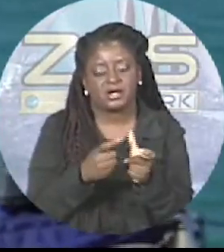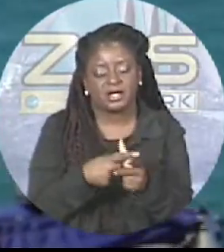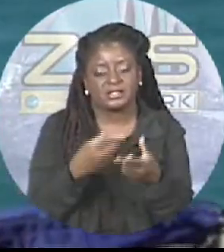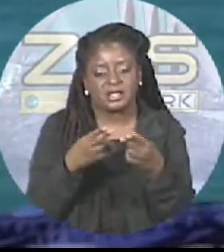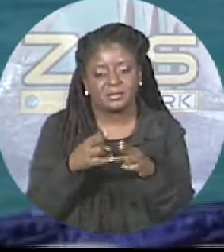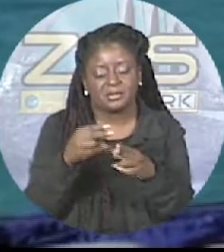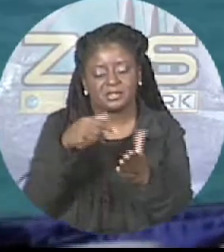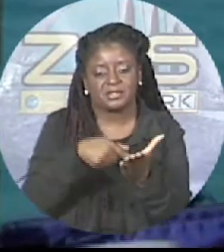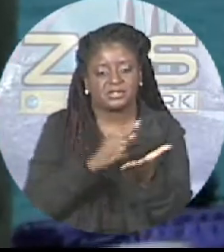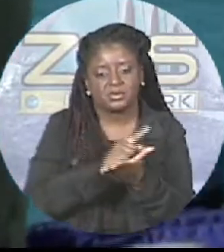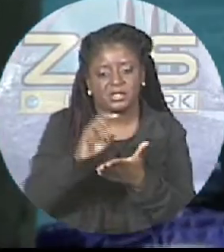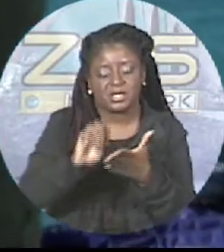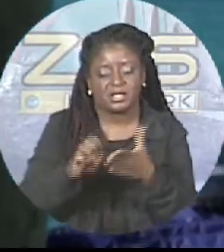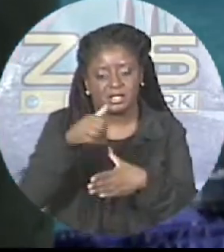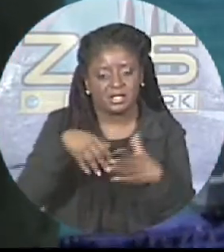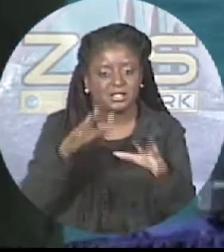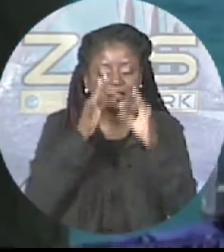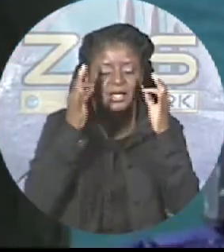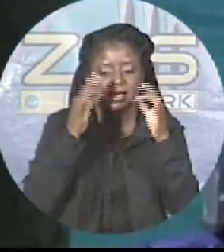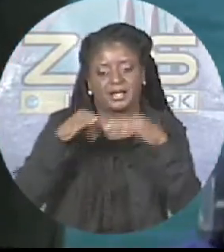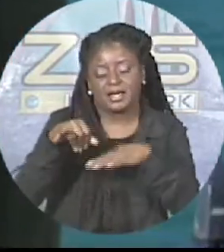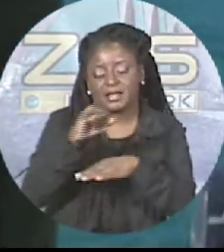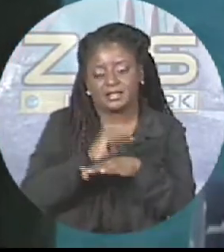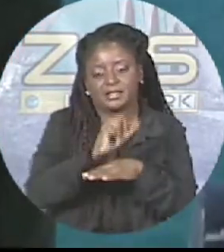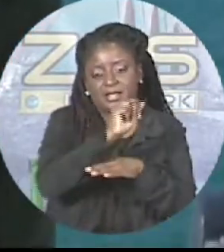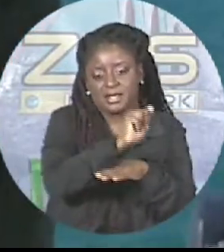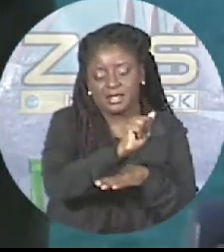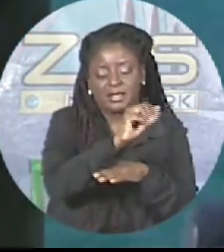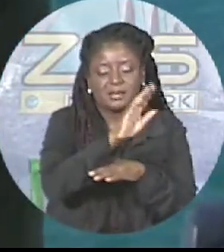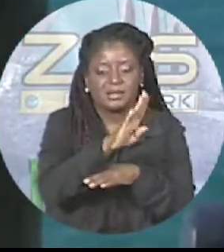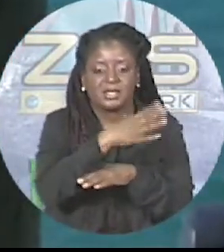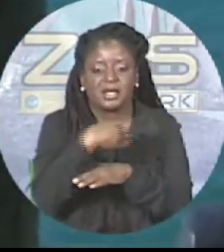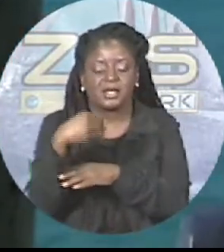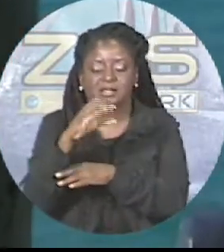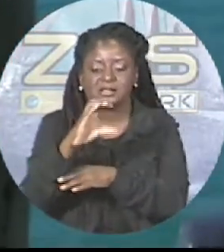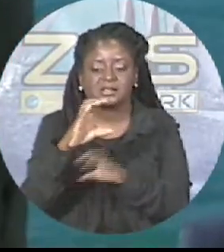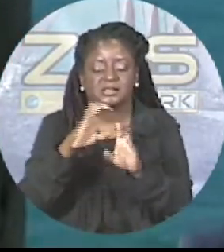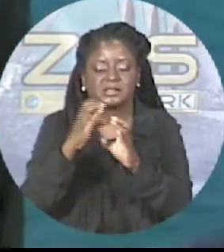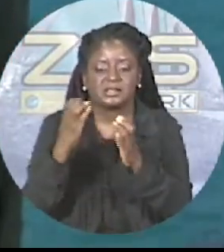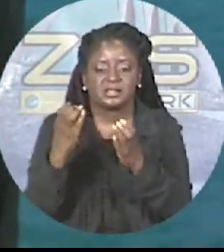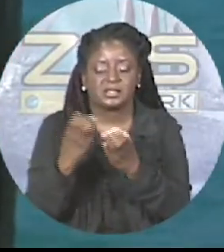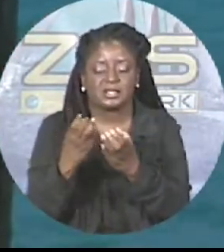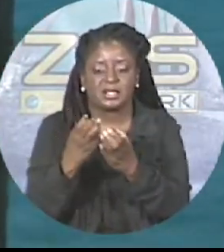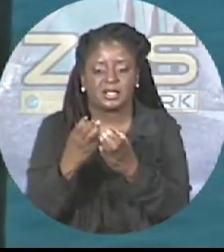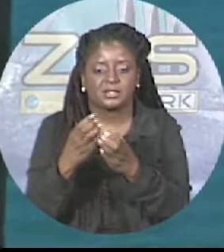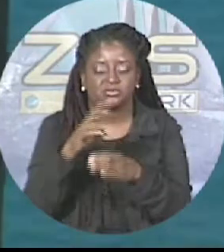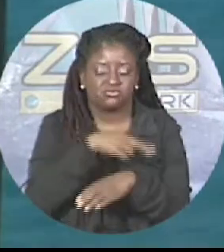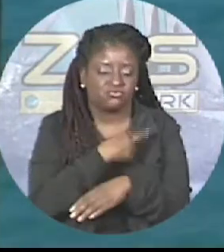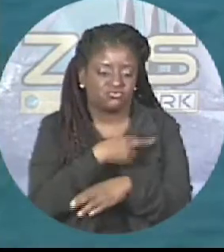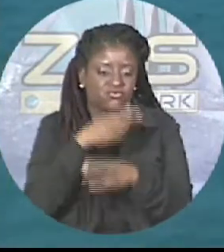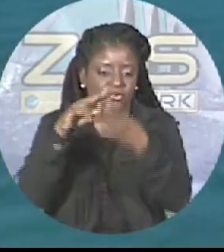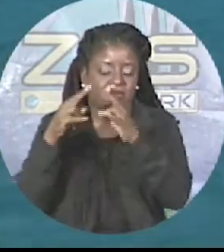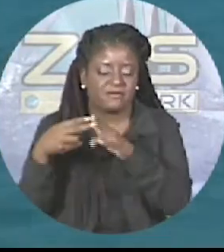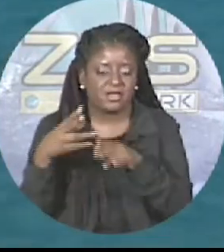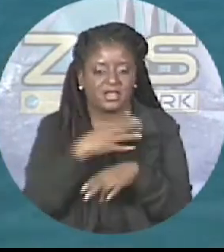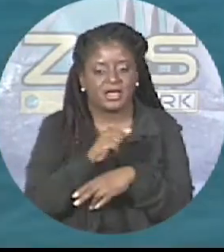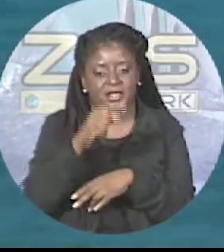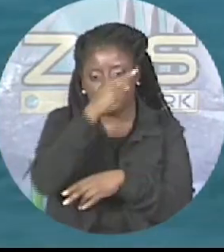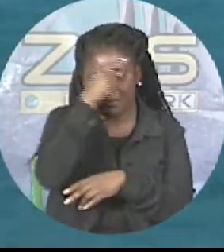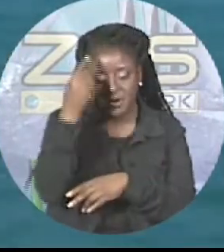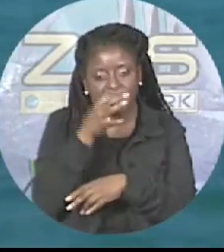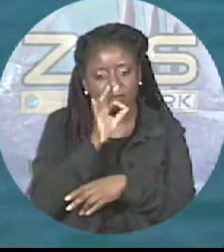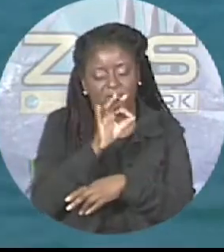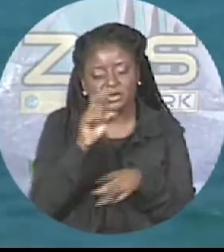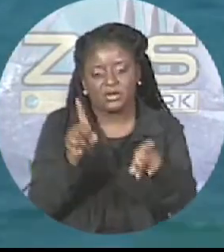Cat Island, they got A, B, and C class boat sailing. Rollville, they have a C class regatta, and in Black Point, also a C class